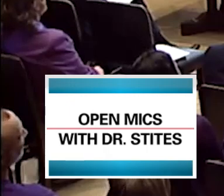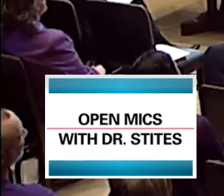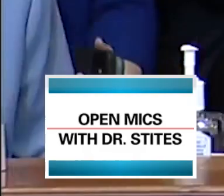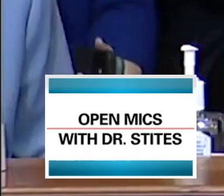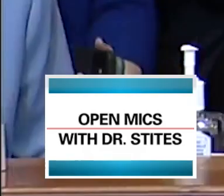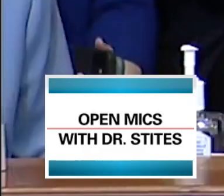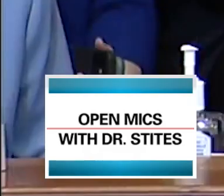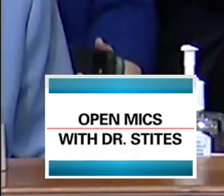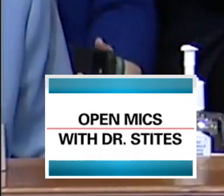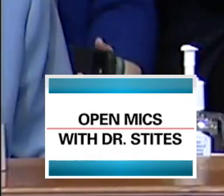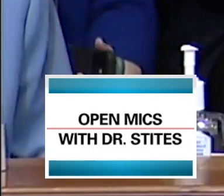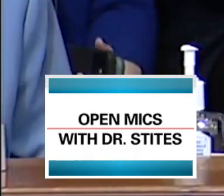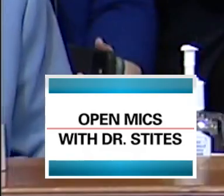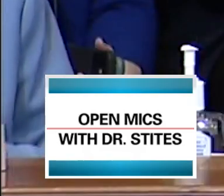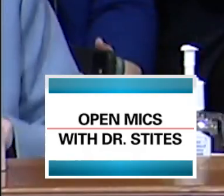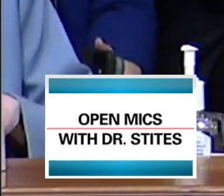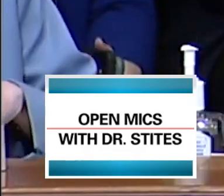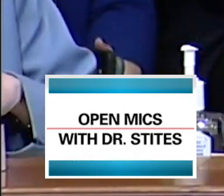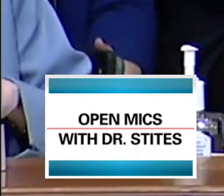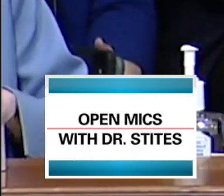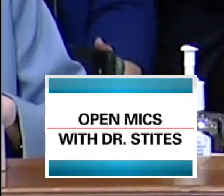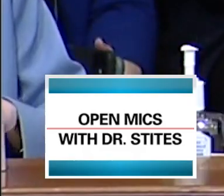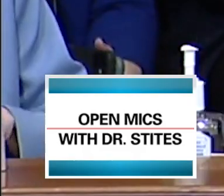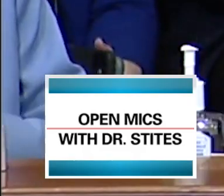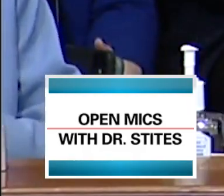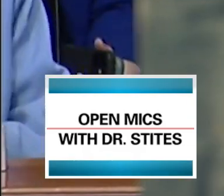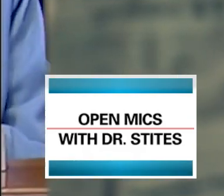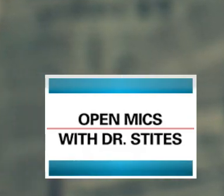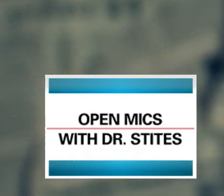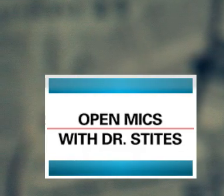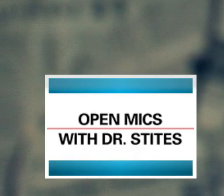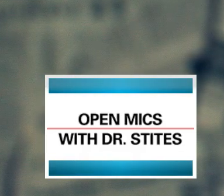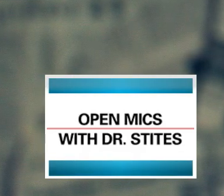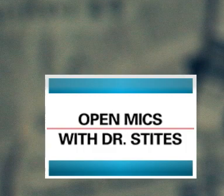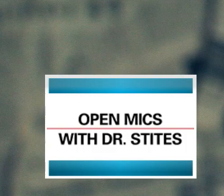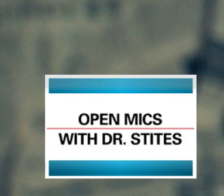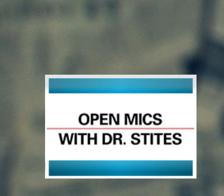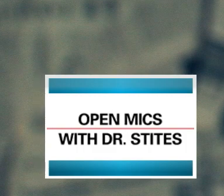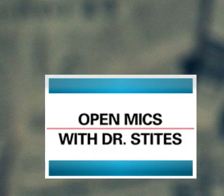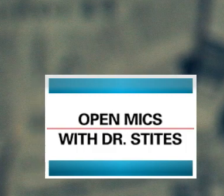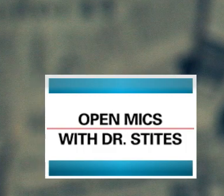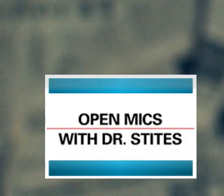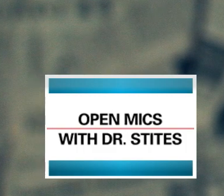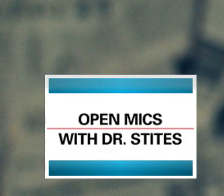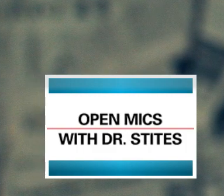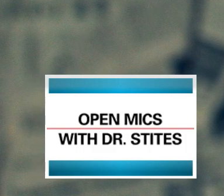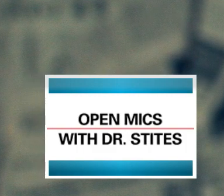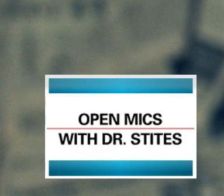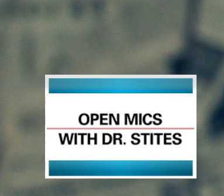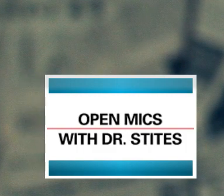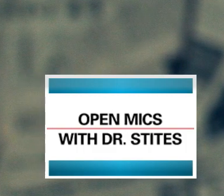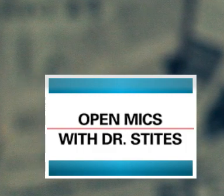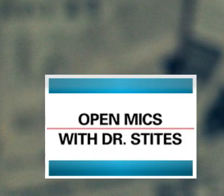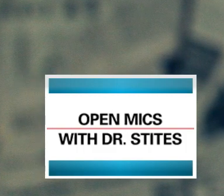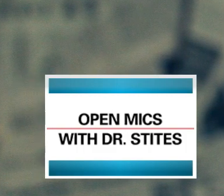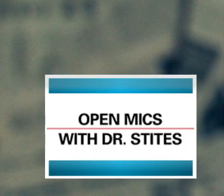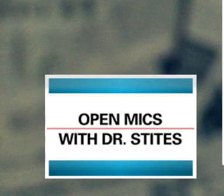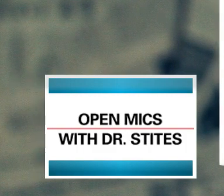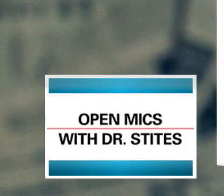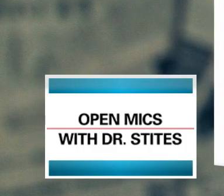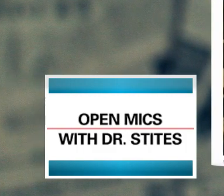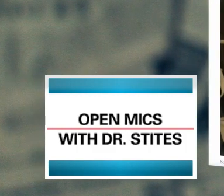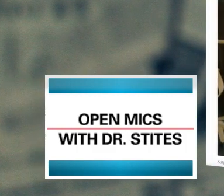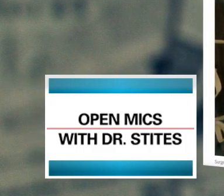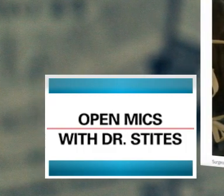everything experts predicted 3 years ago had come true, with the results published in a Washington Post story for the world to